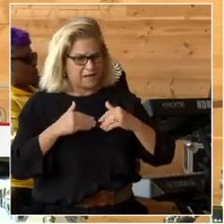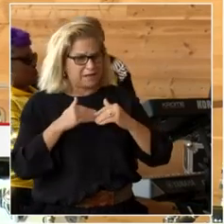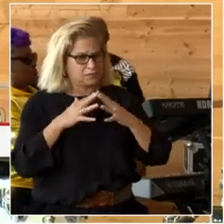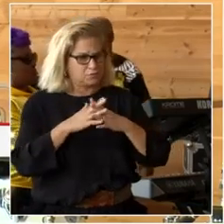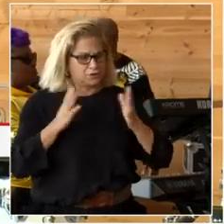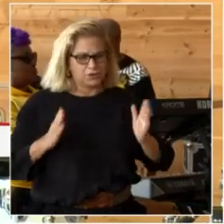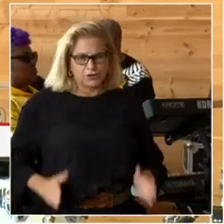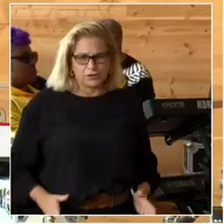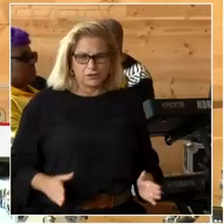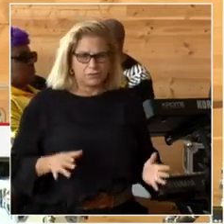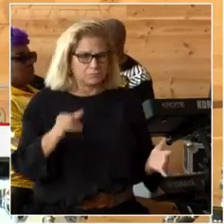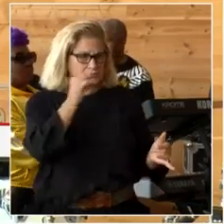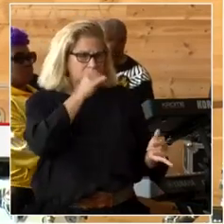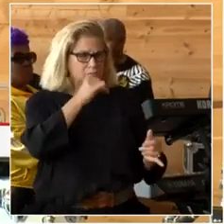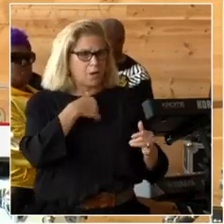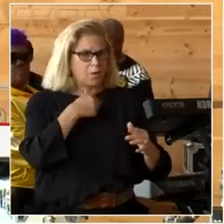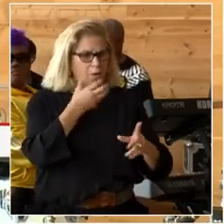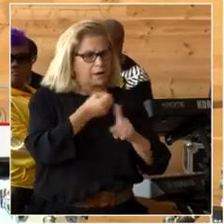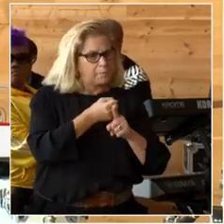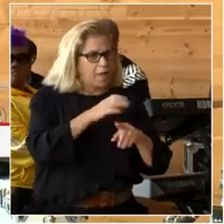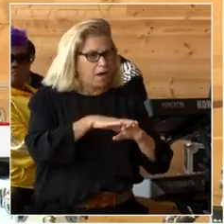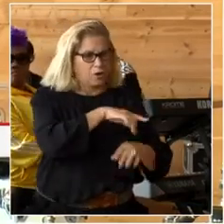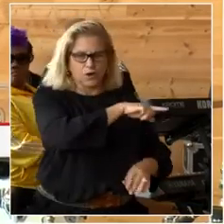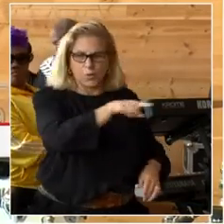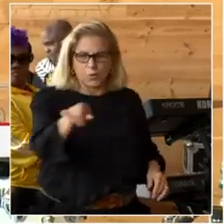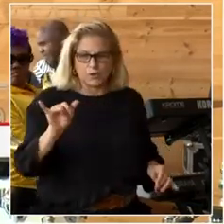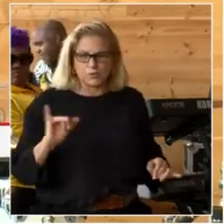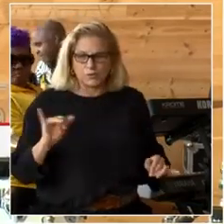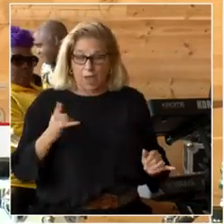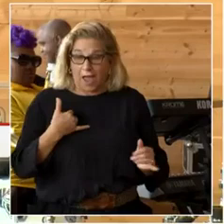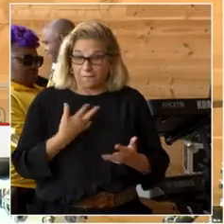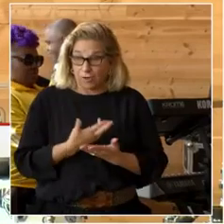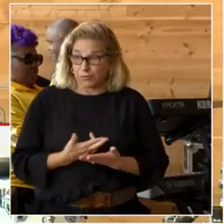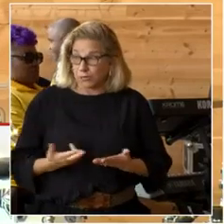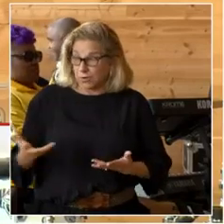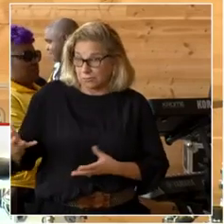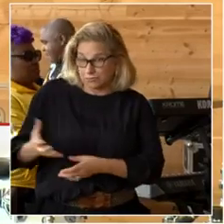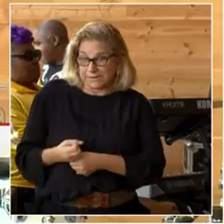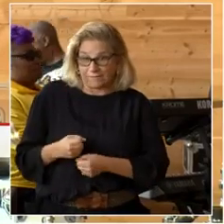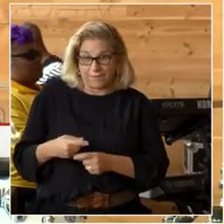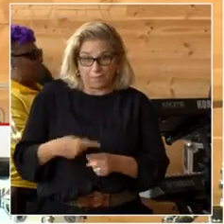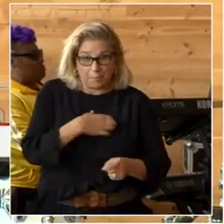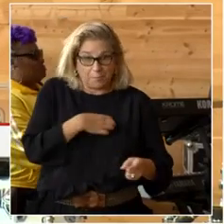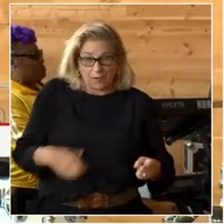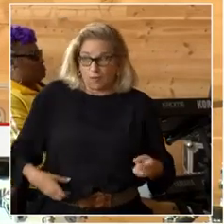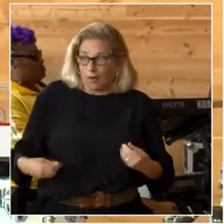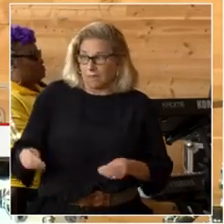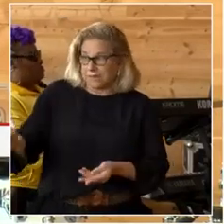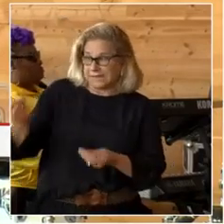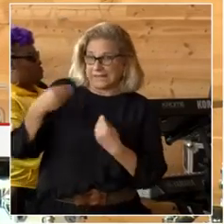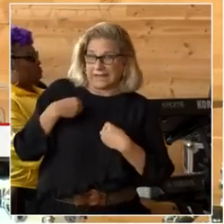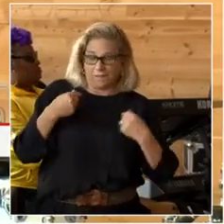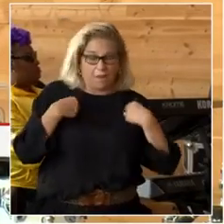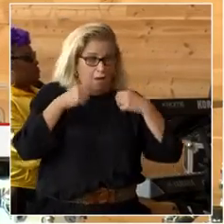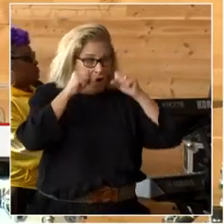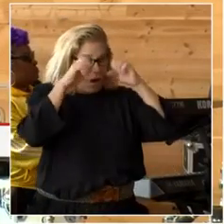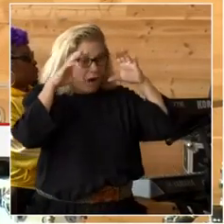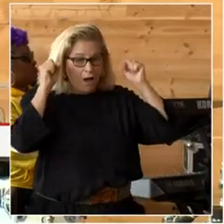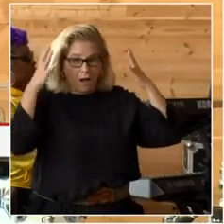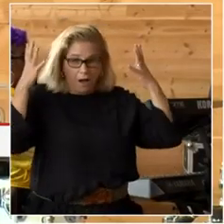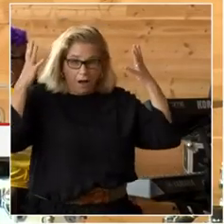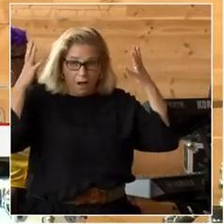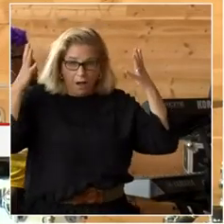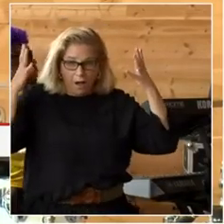other entrepreneurs the resources I've gotten in this city, they're simply astonished. Because sometimes it's super easy